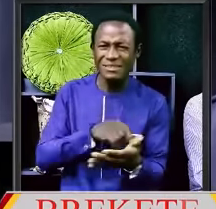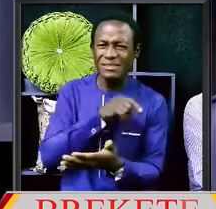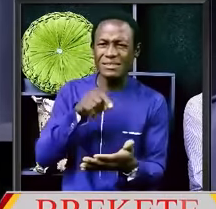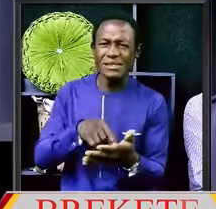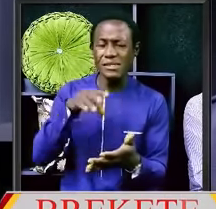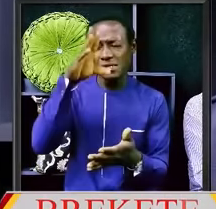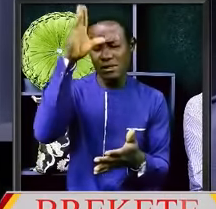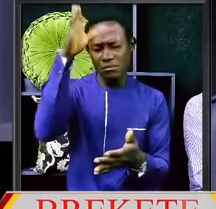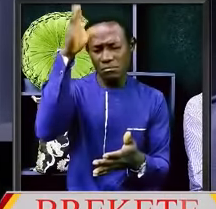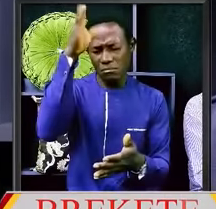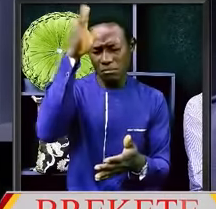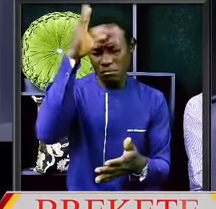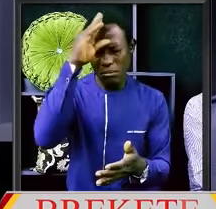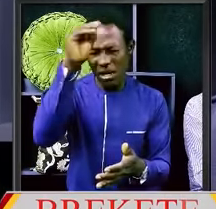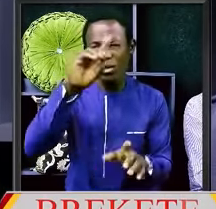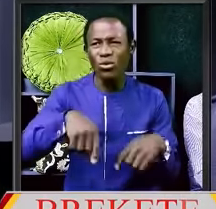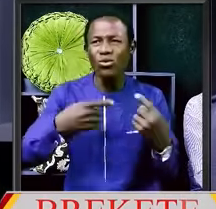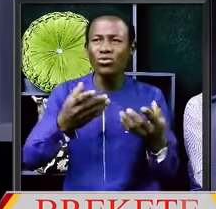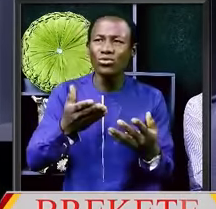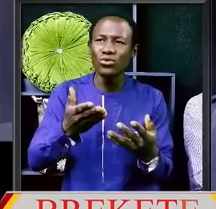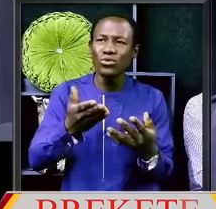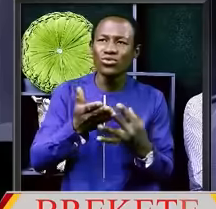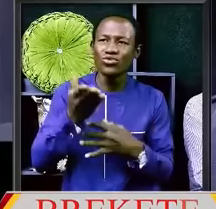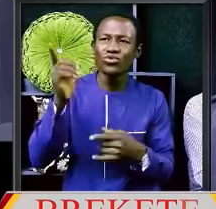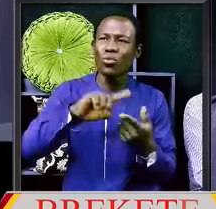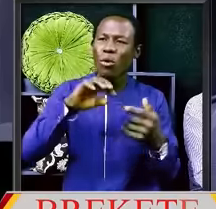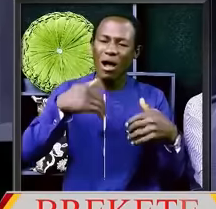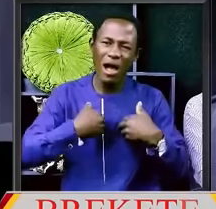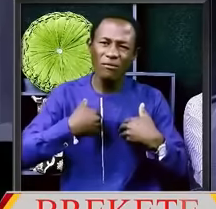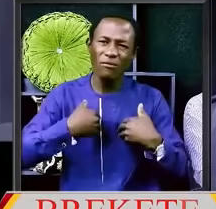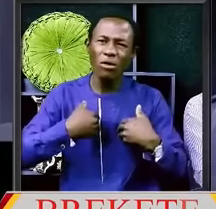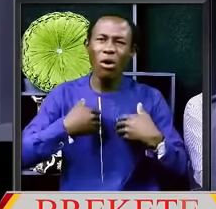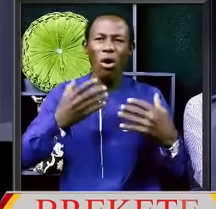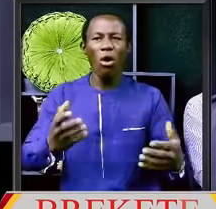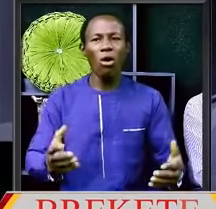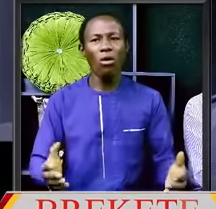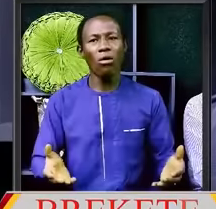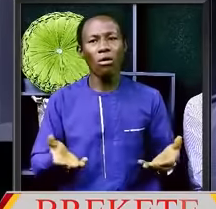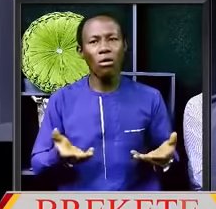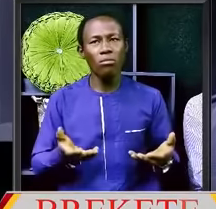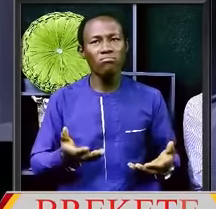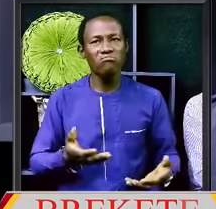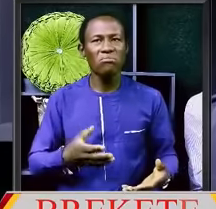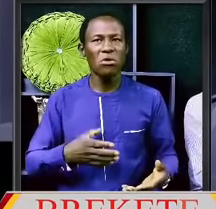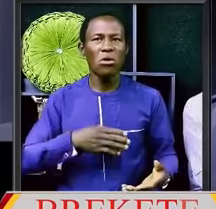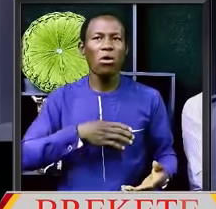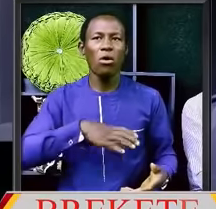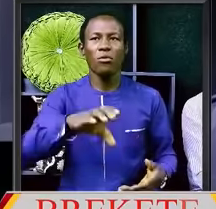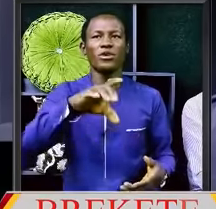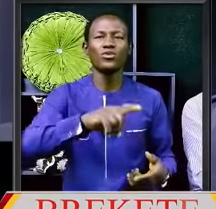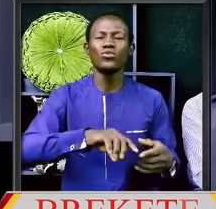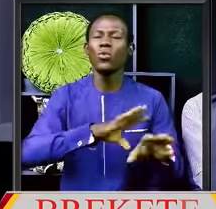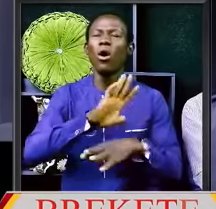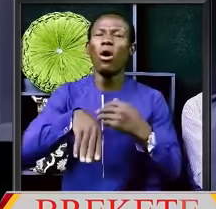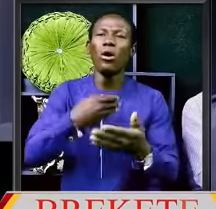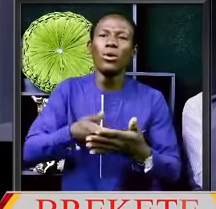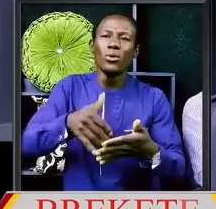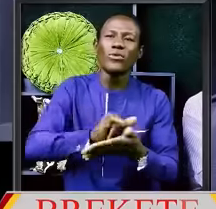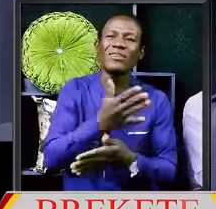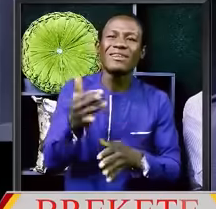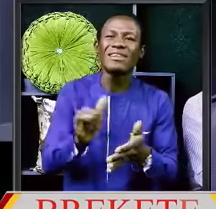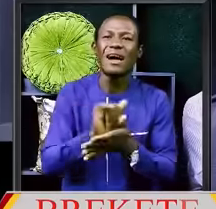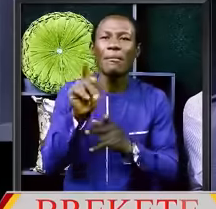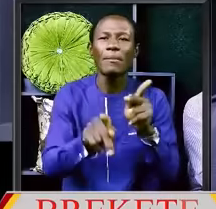go fit they coordinated to do all of those things where people they expect say in go do, in supposed